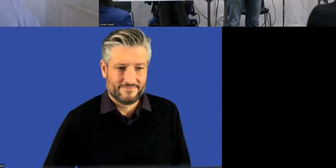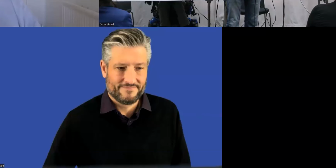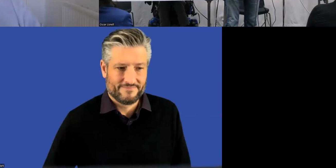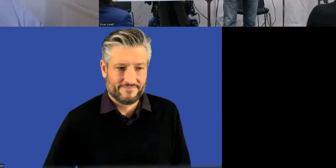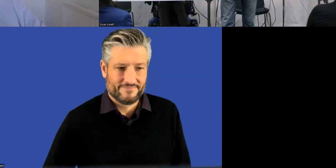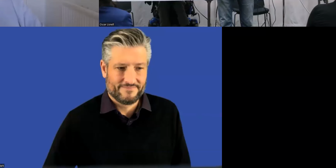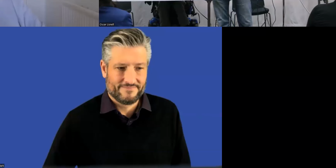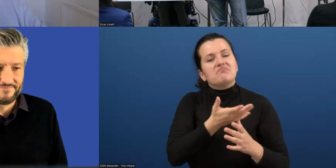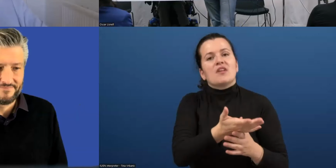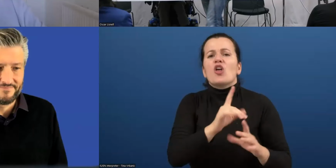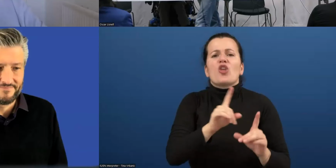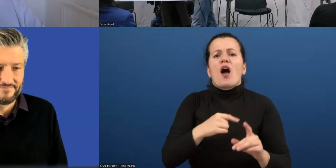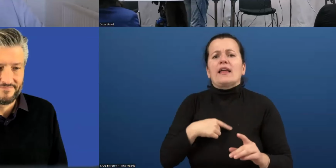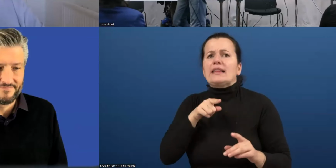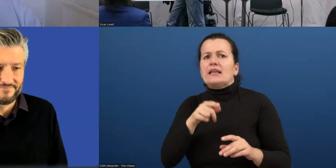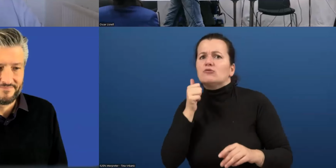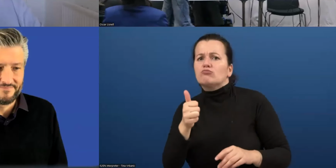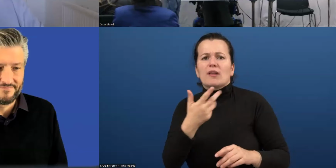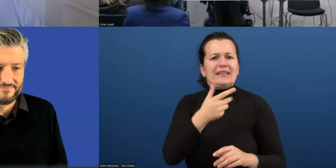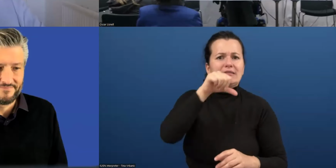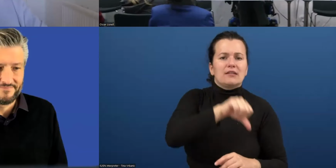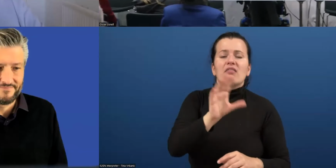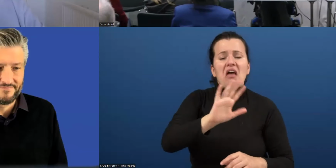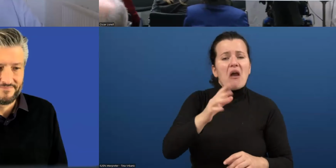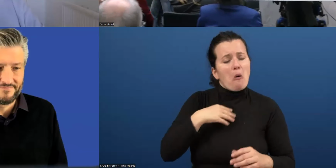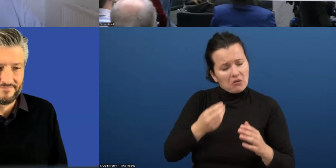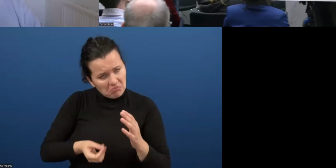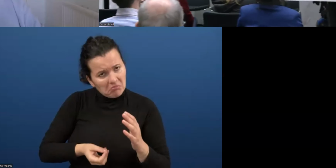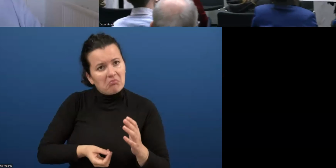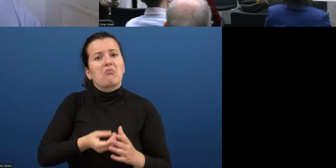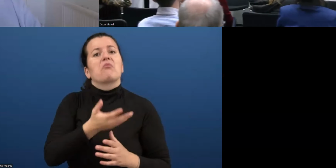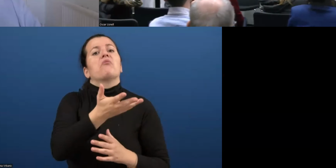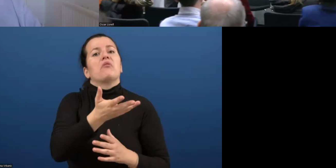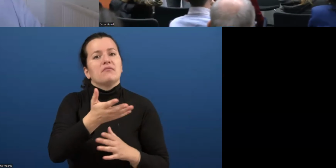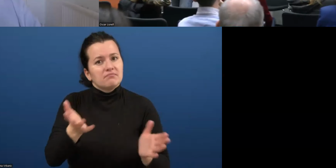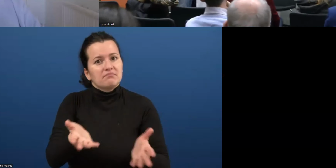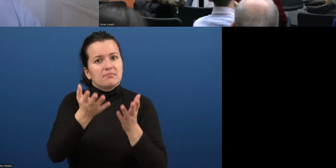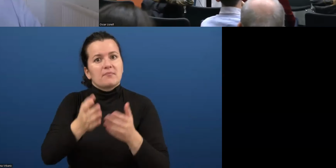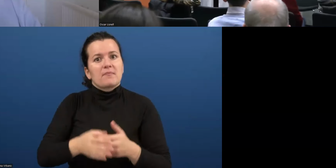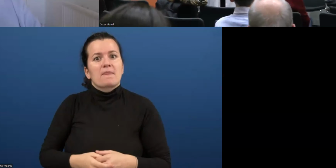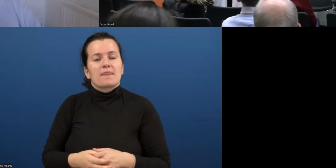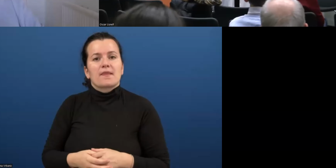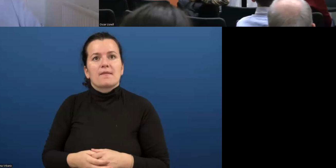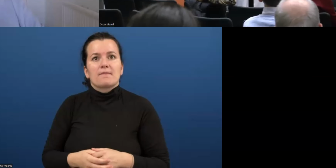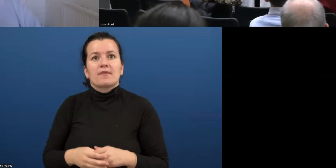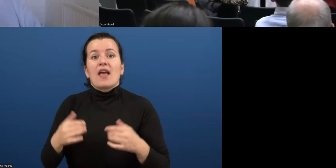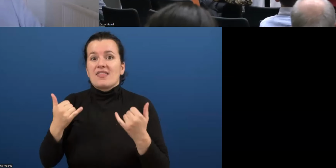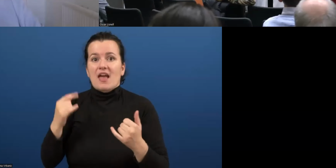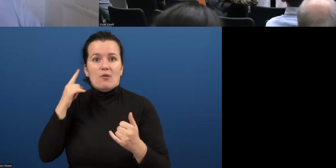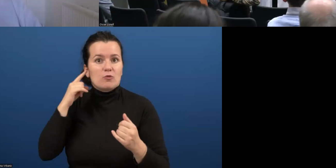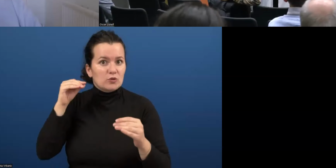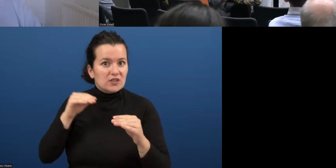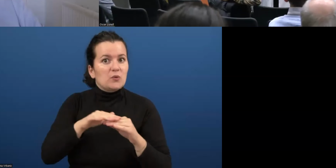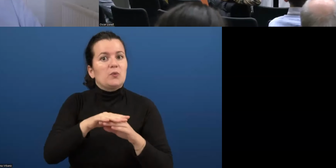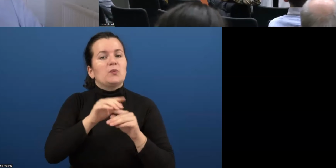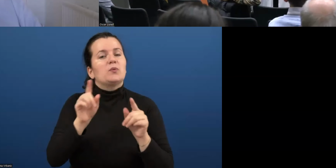wrong, well, just try it. So let's make a small piece together. This piece is called First and Second Row